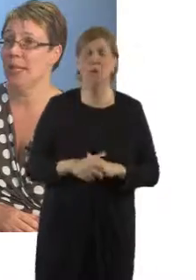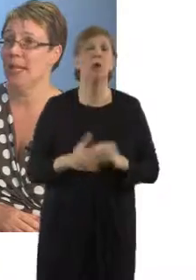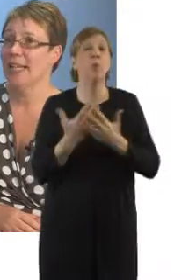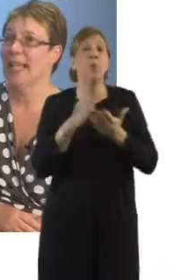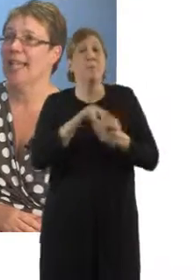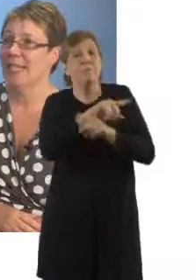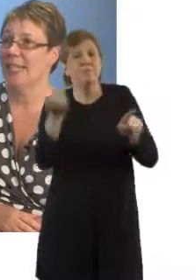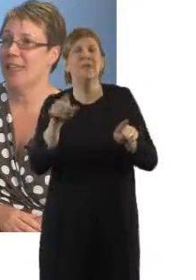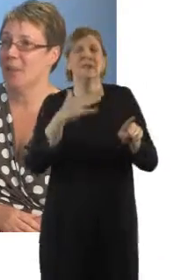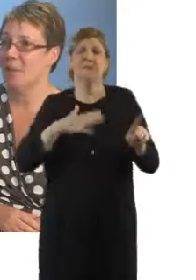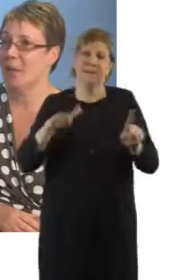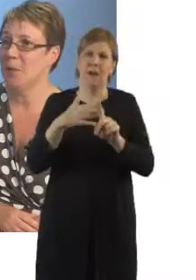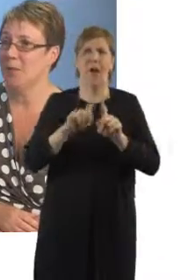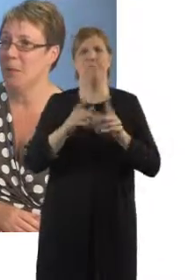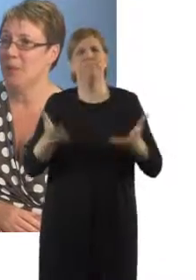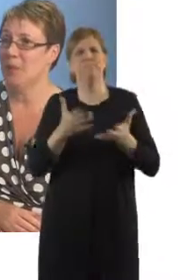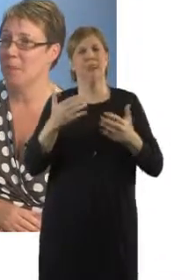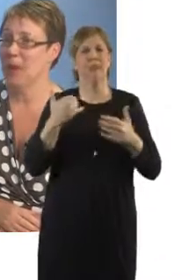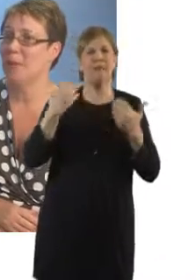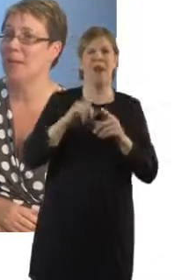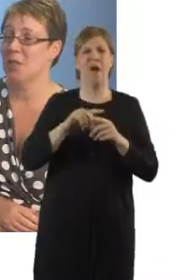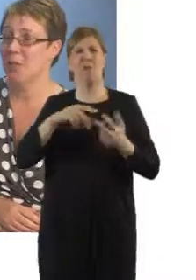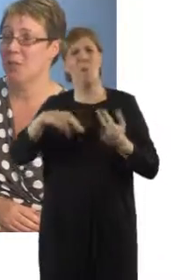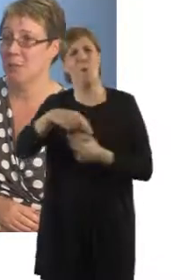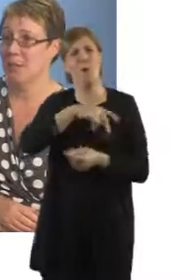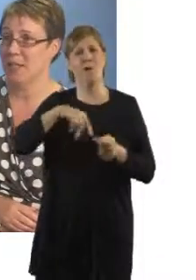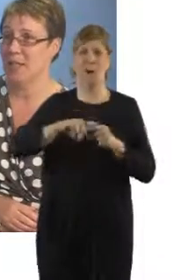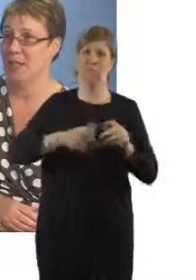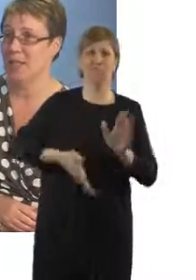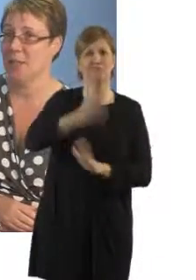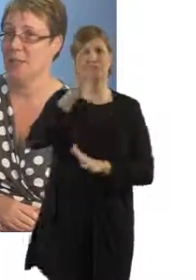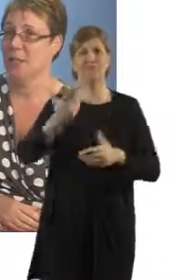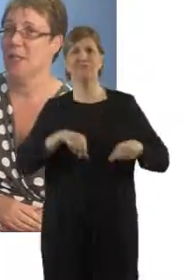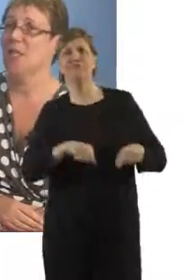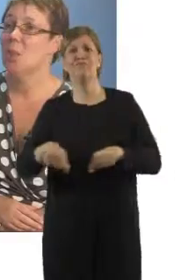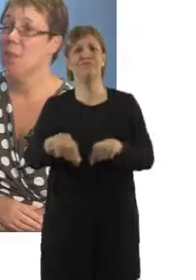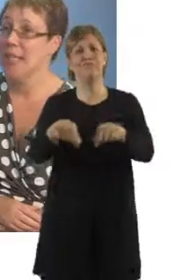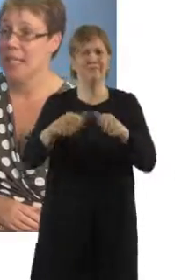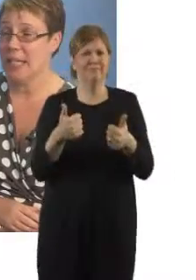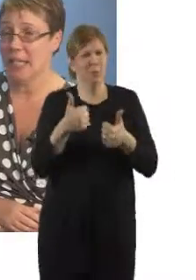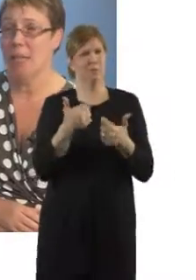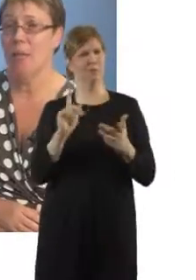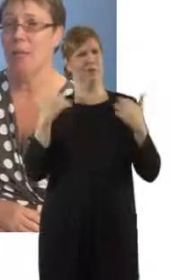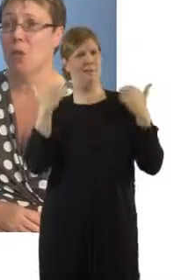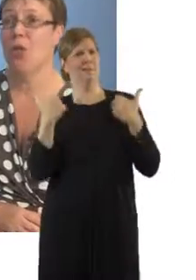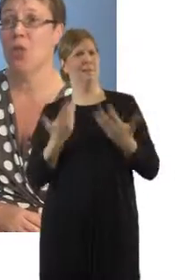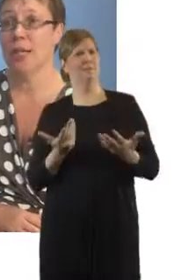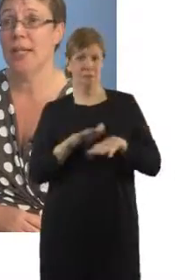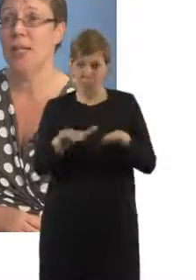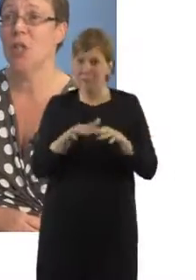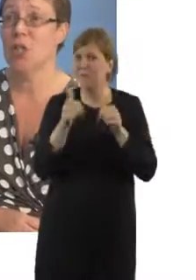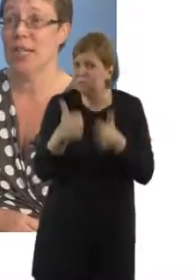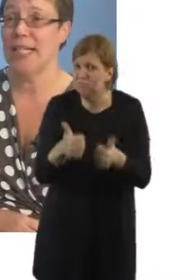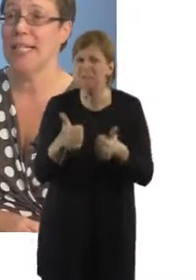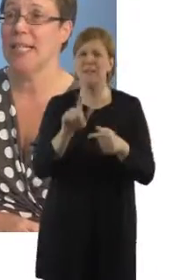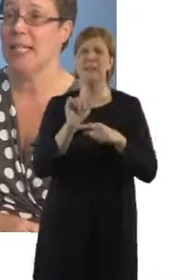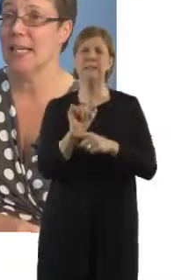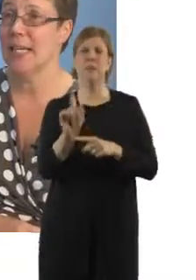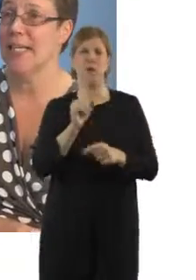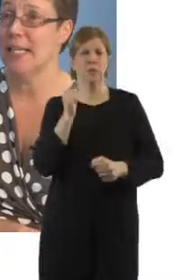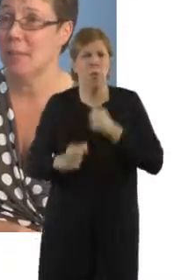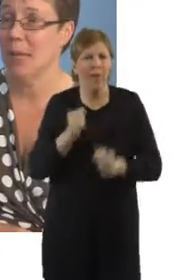as walking. Getting out and about with baby in their pram is a good form of exercise. Swimming is great, but avoid jogging, horse